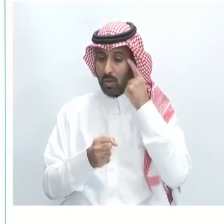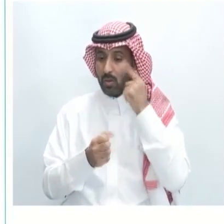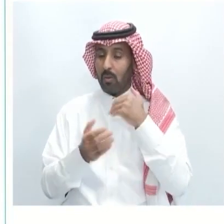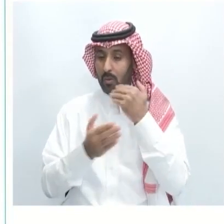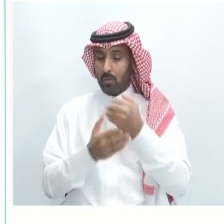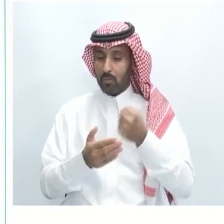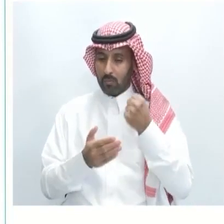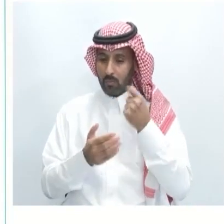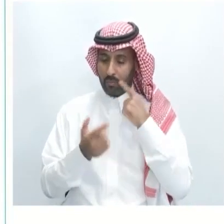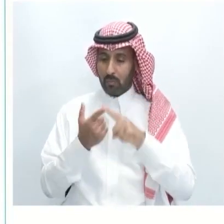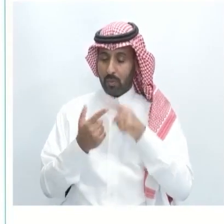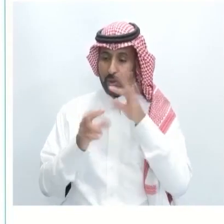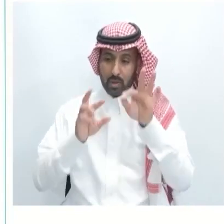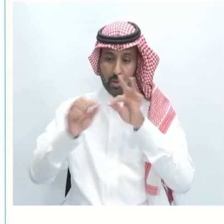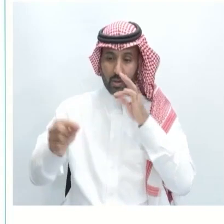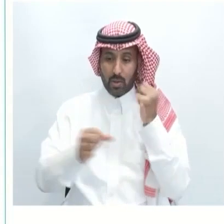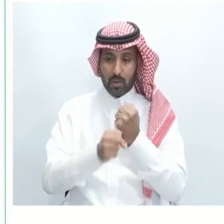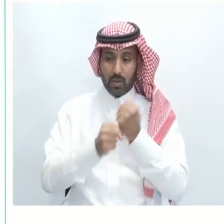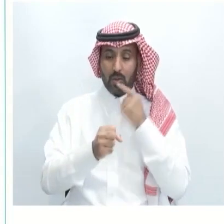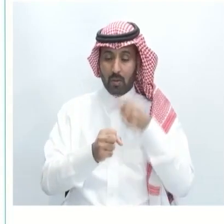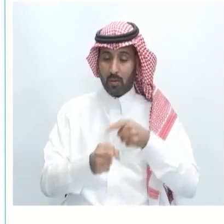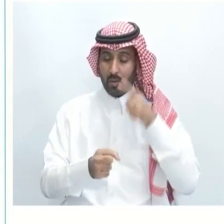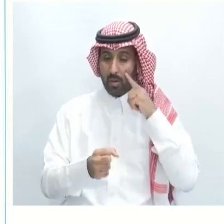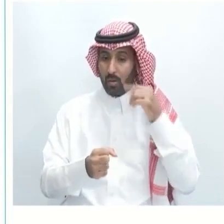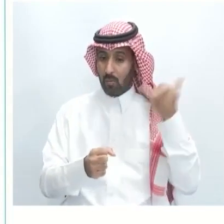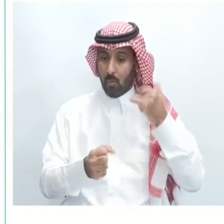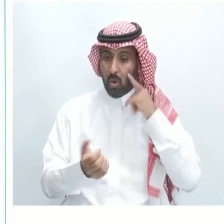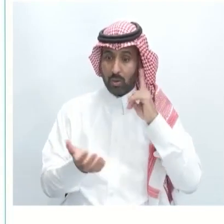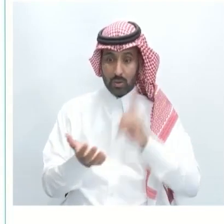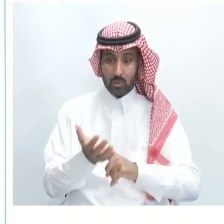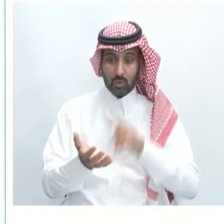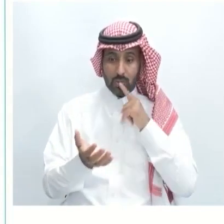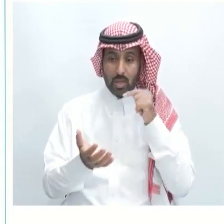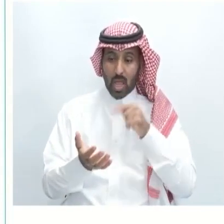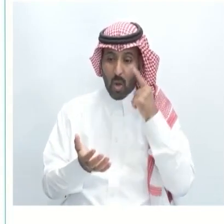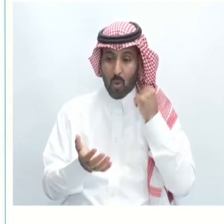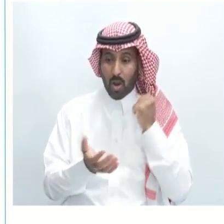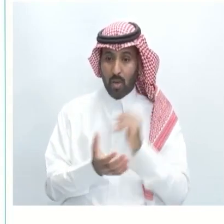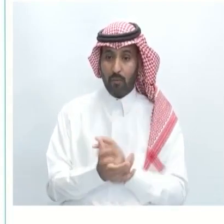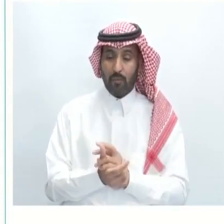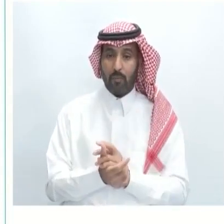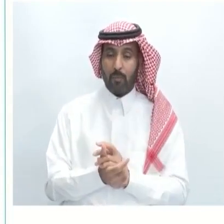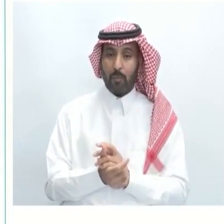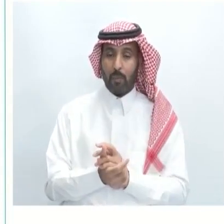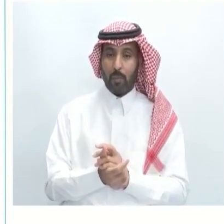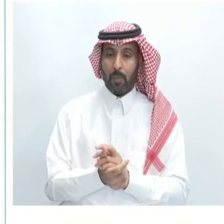well-being, job selection is one of the most important decisions we make in our lives.